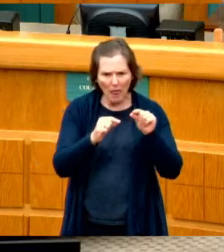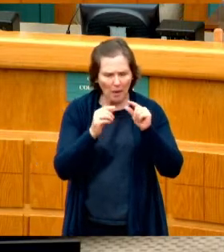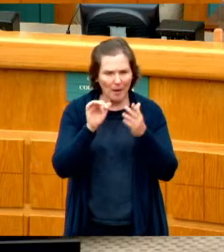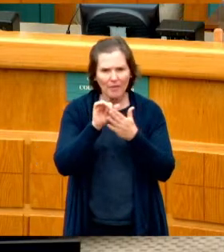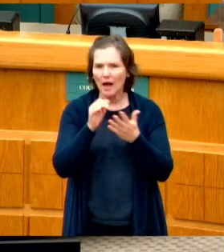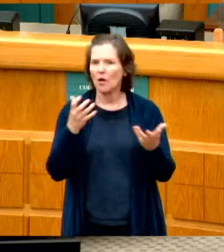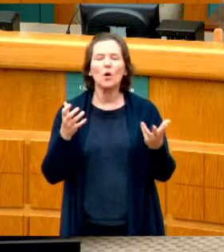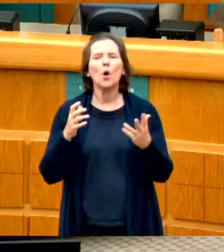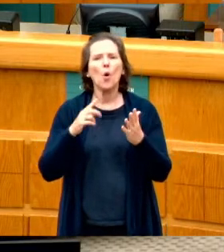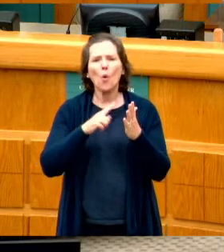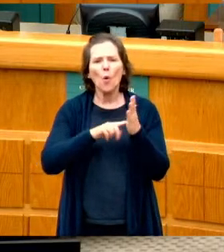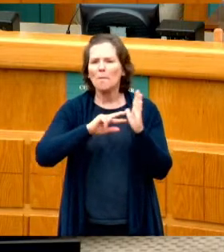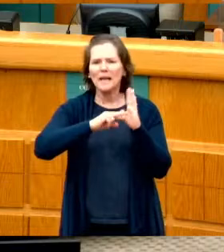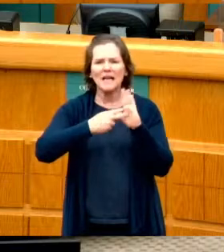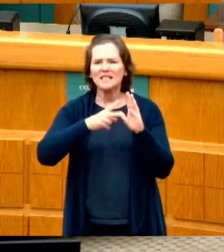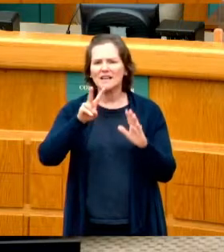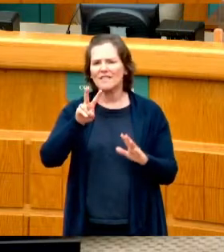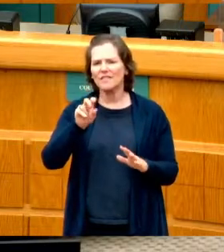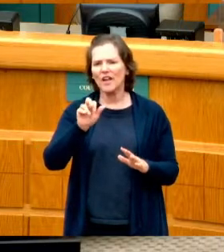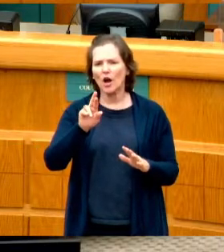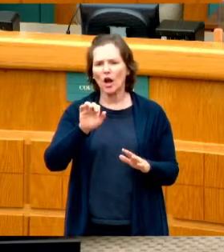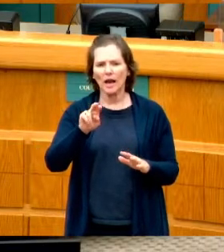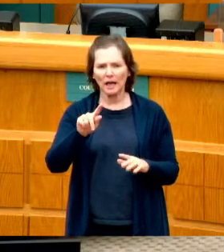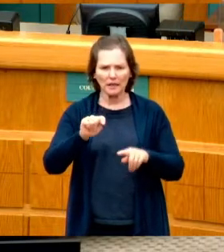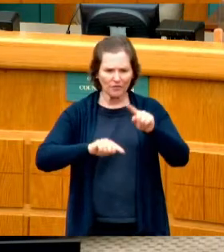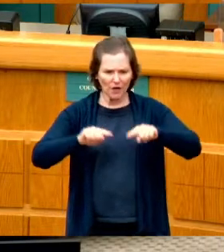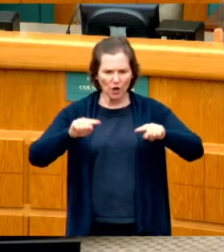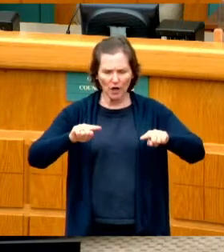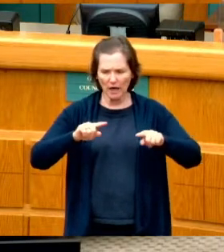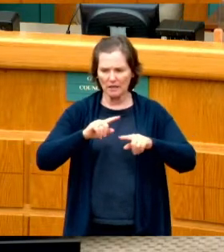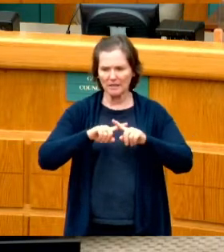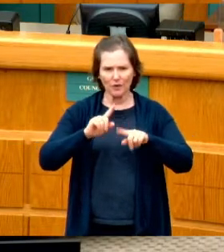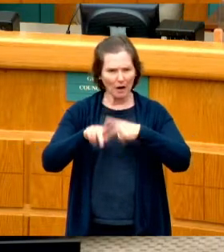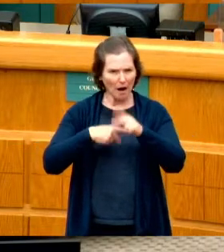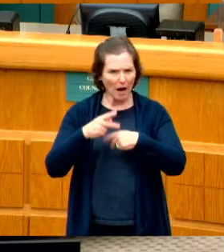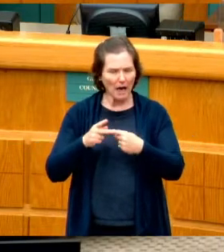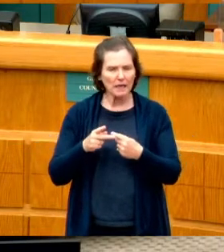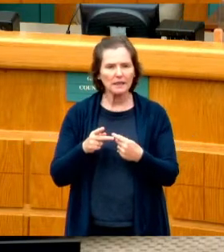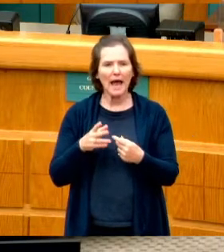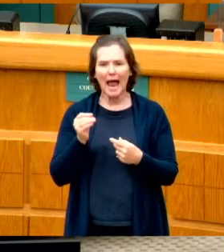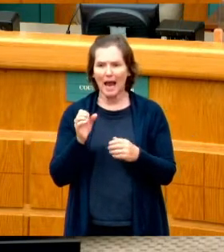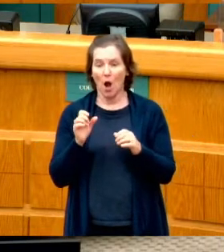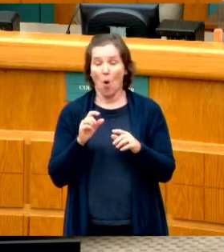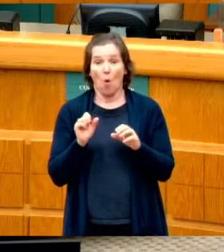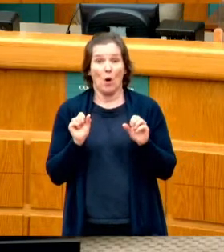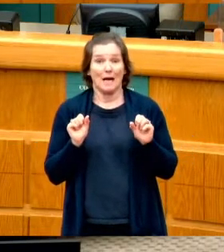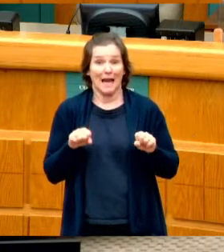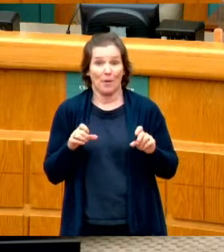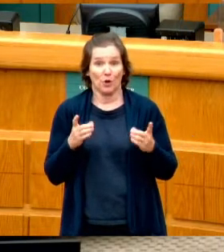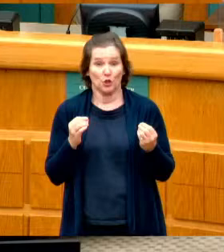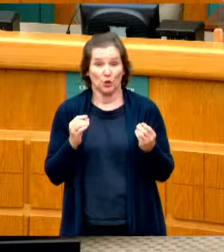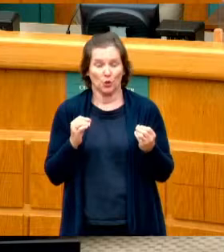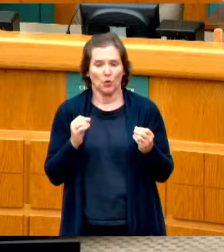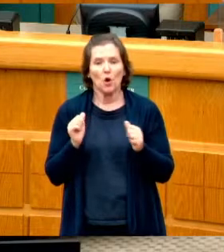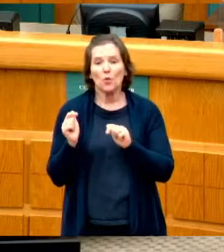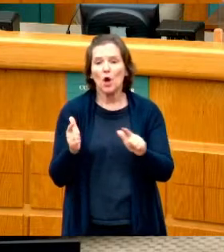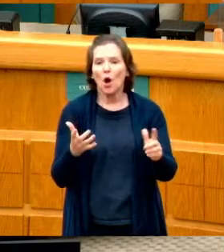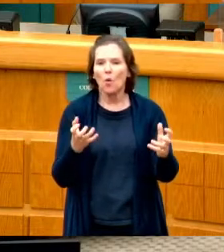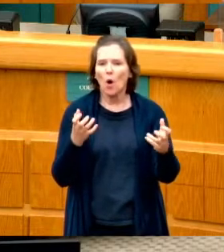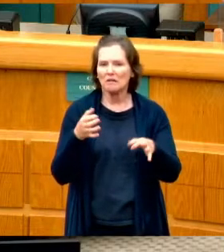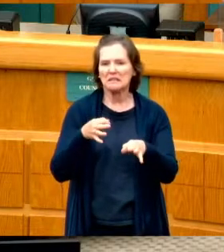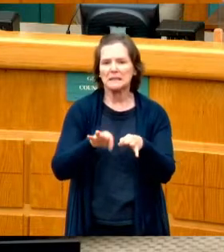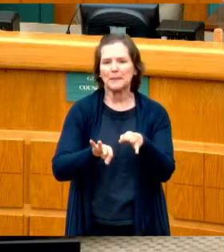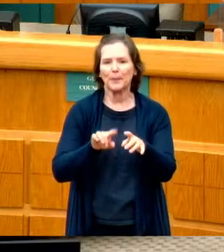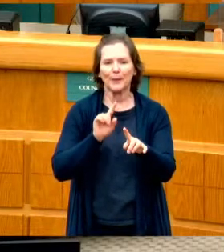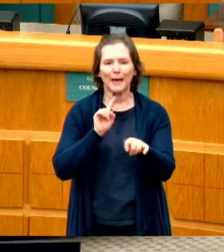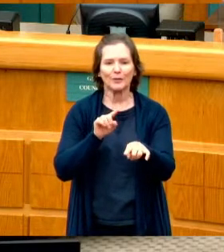And what can we do to suppress them? We all have the same questions. We all want a yes/no answer as